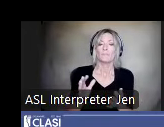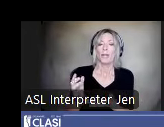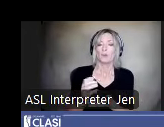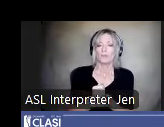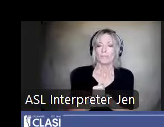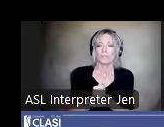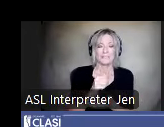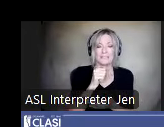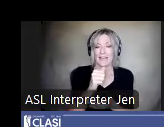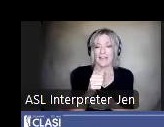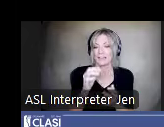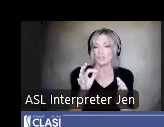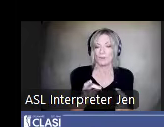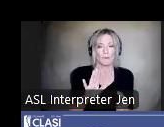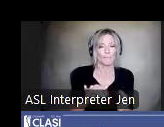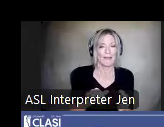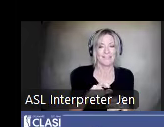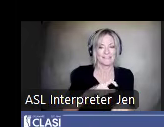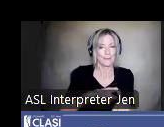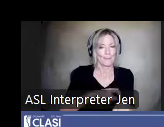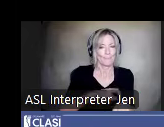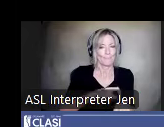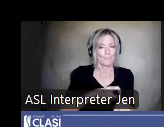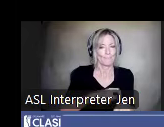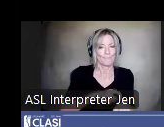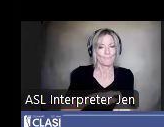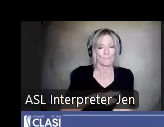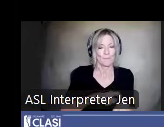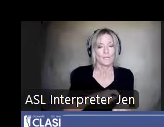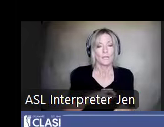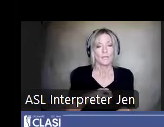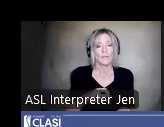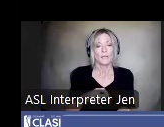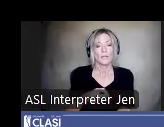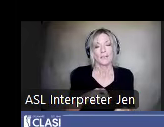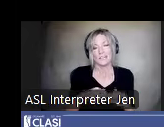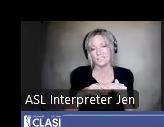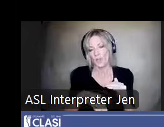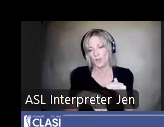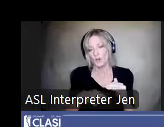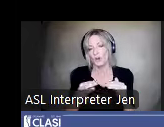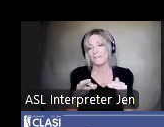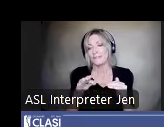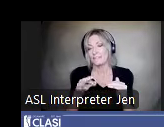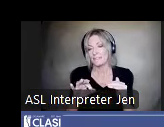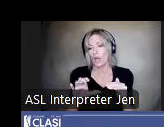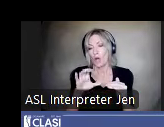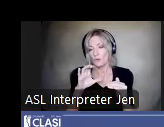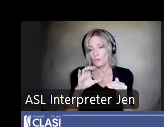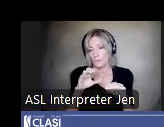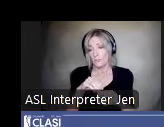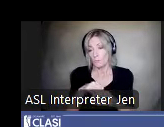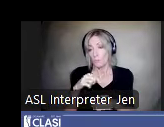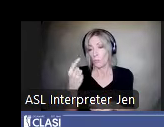not really determined by time at all. And it is a little under 1900 in a quarter